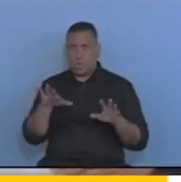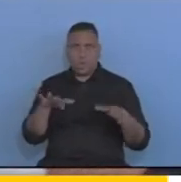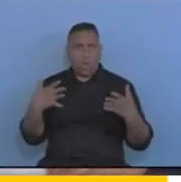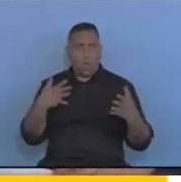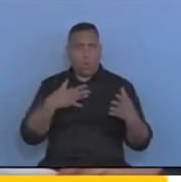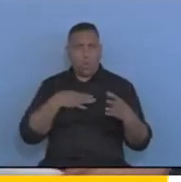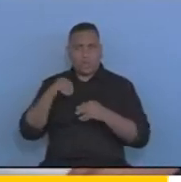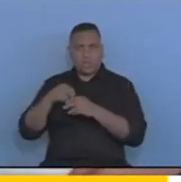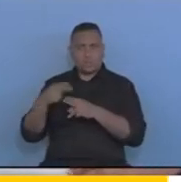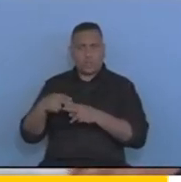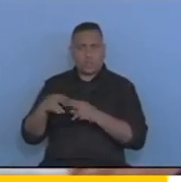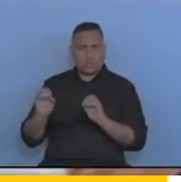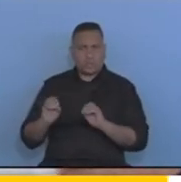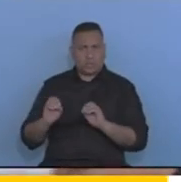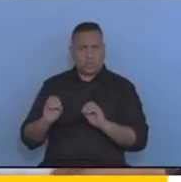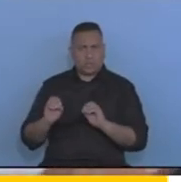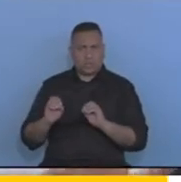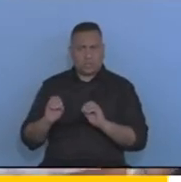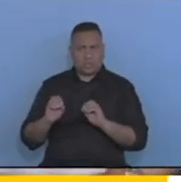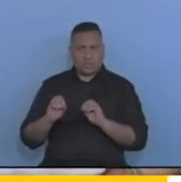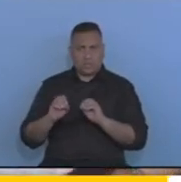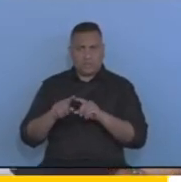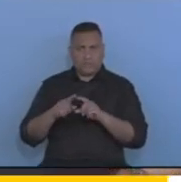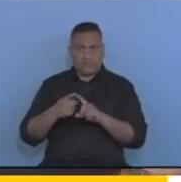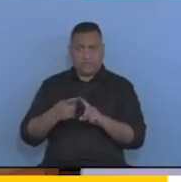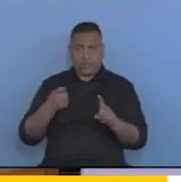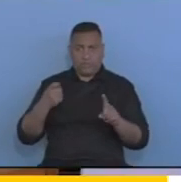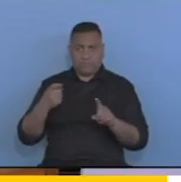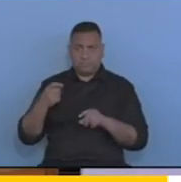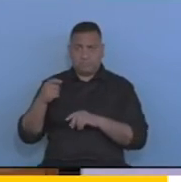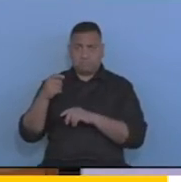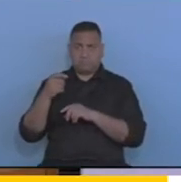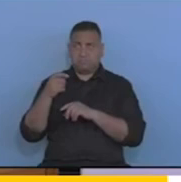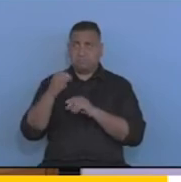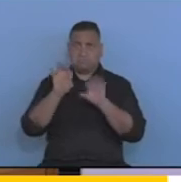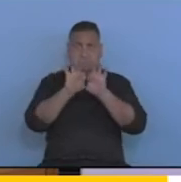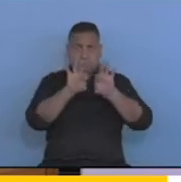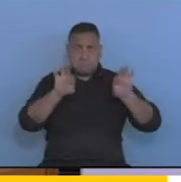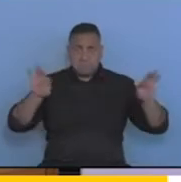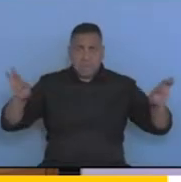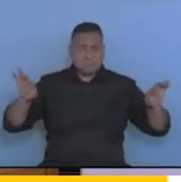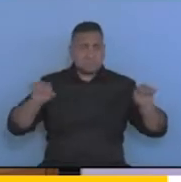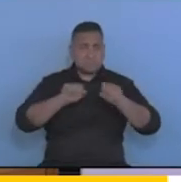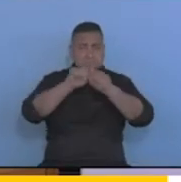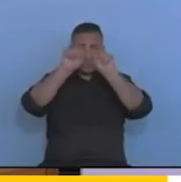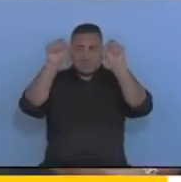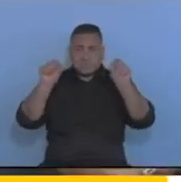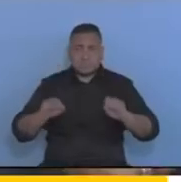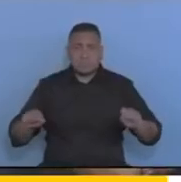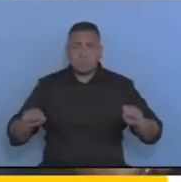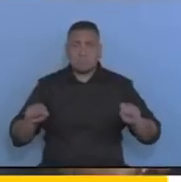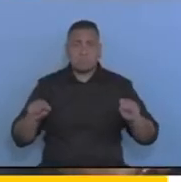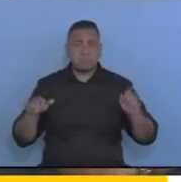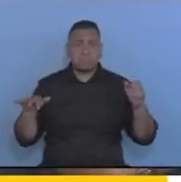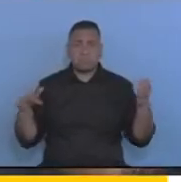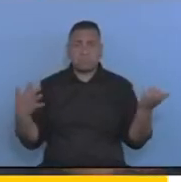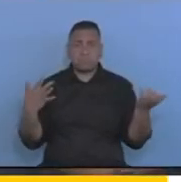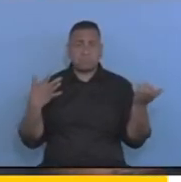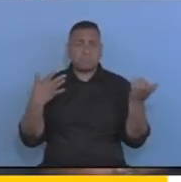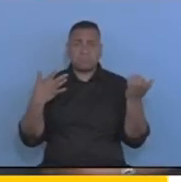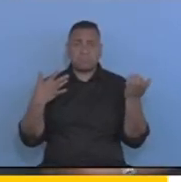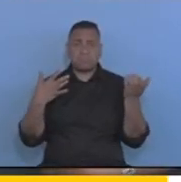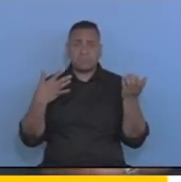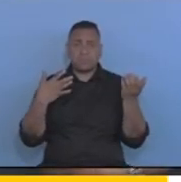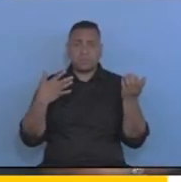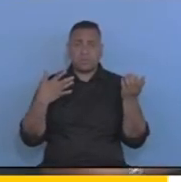comes from storage tanks, it has piping systems, so it's the transportation. Yeah. Definitely. Yeah. And what happens in the course here